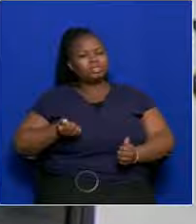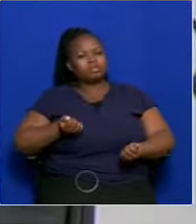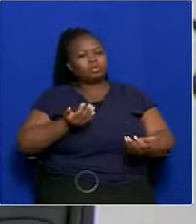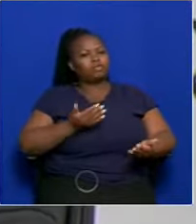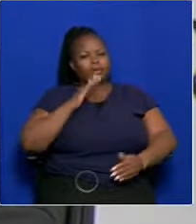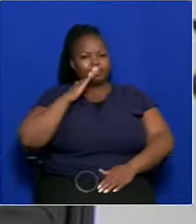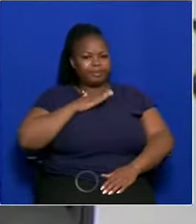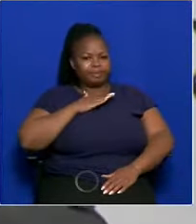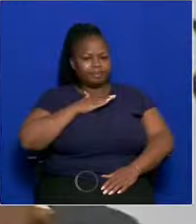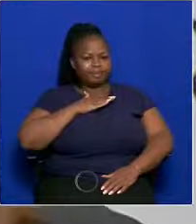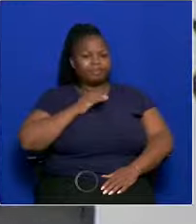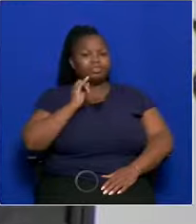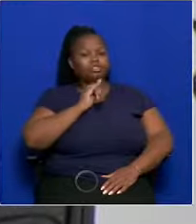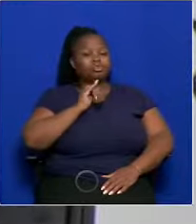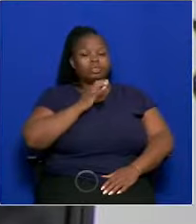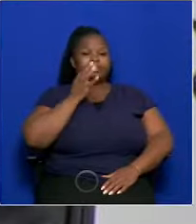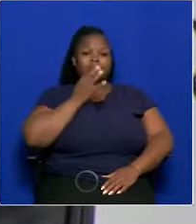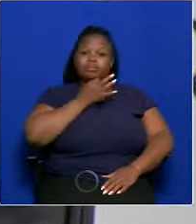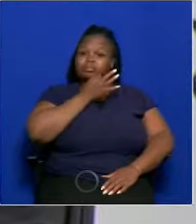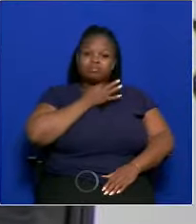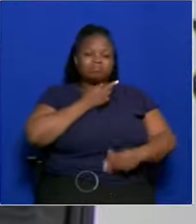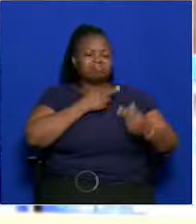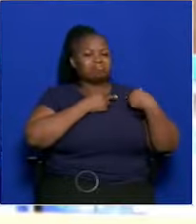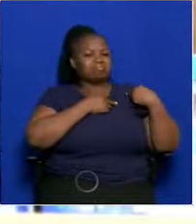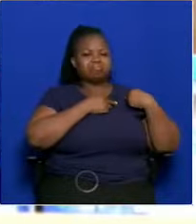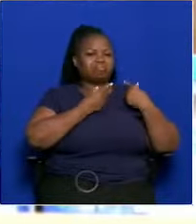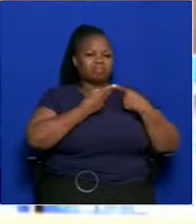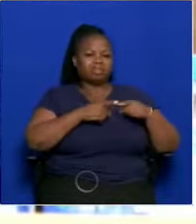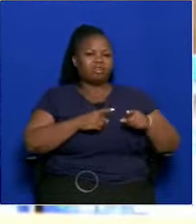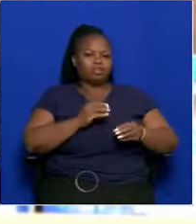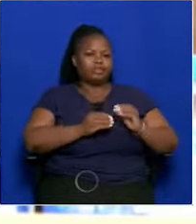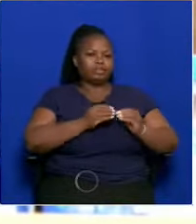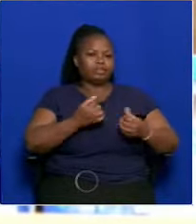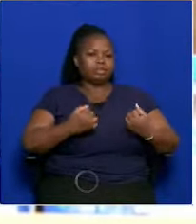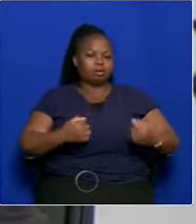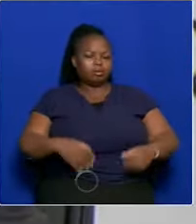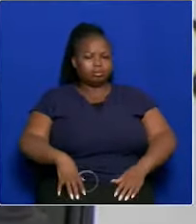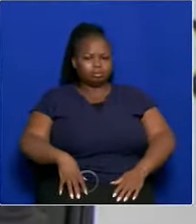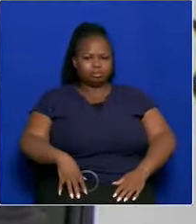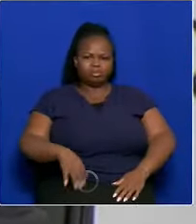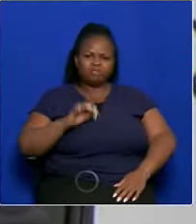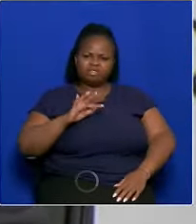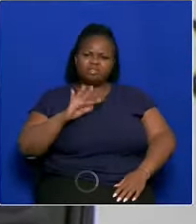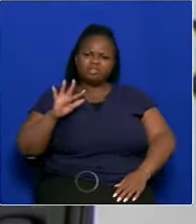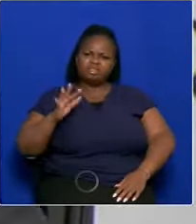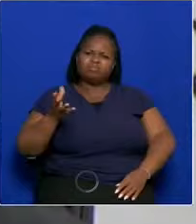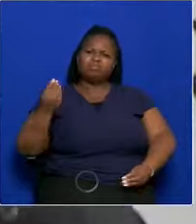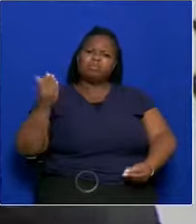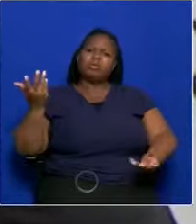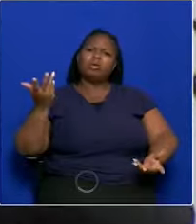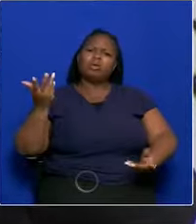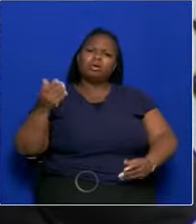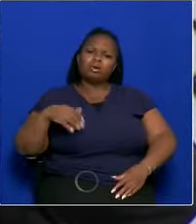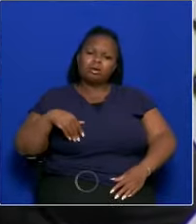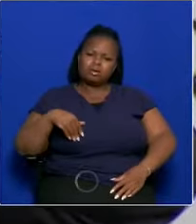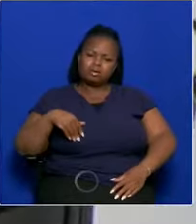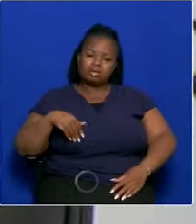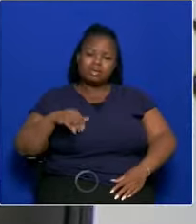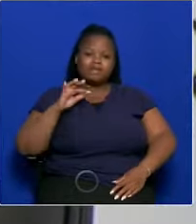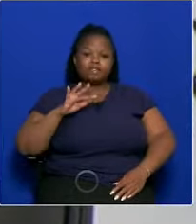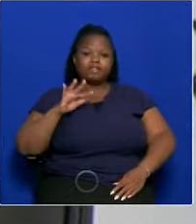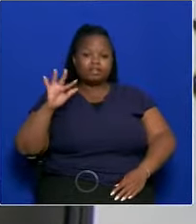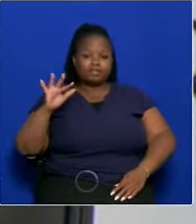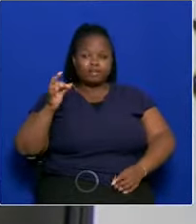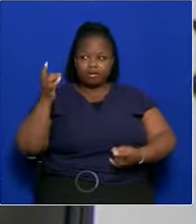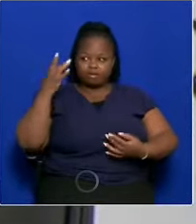said they are not responsible for fixing the car. So where did you get the 55 from? The 55, I was told by my son